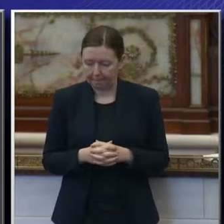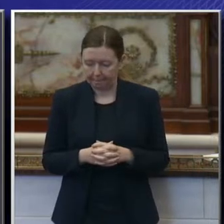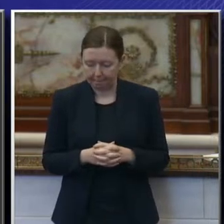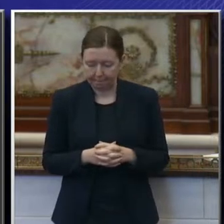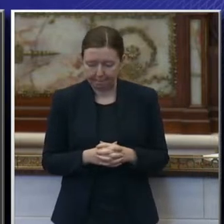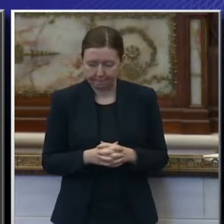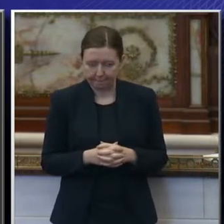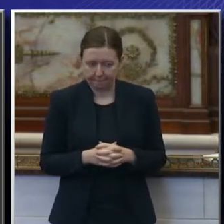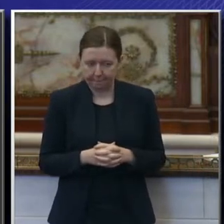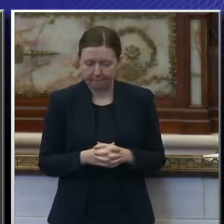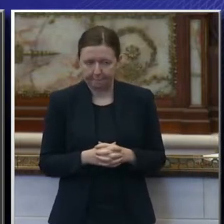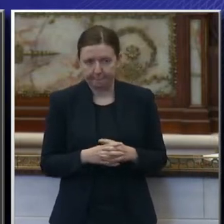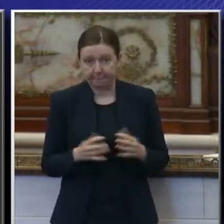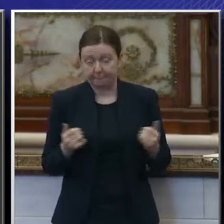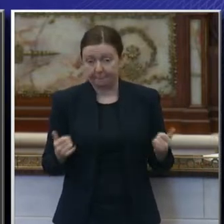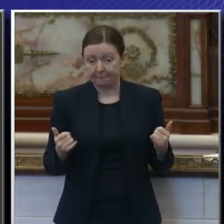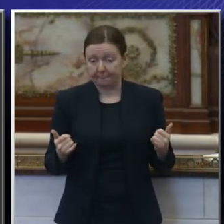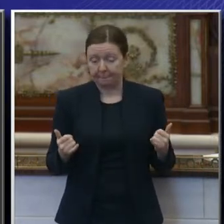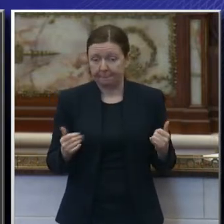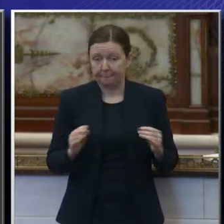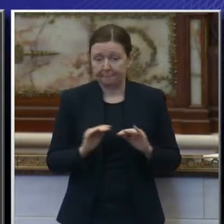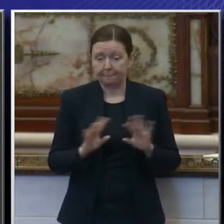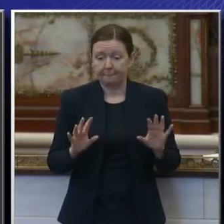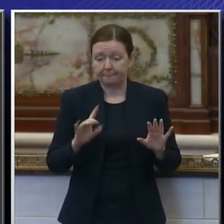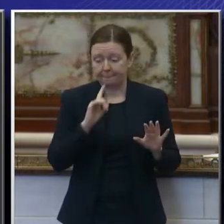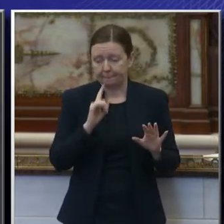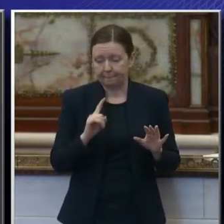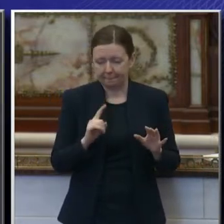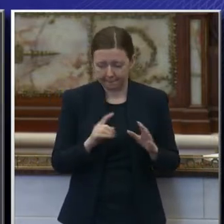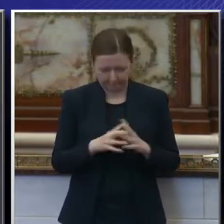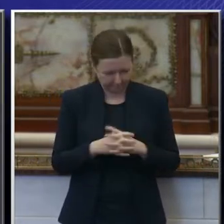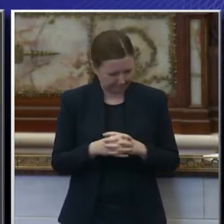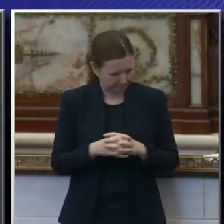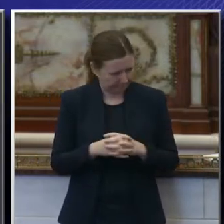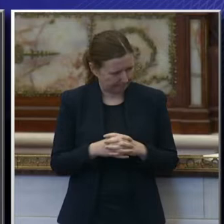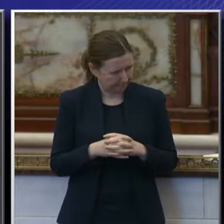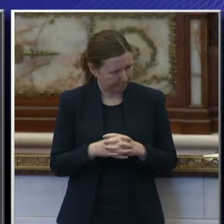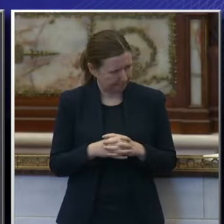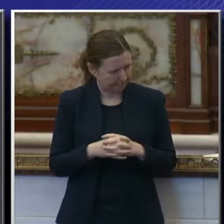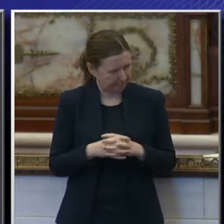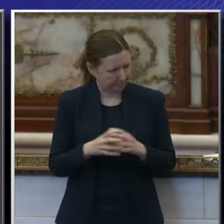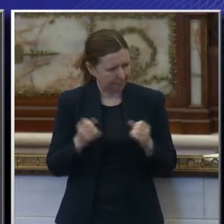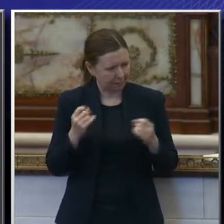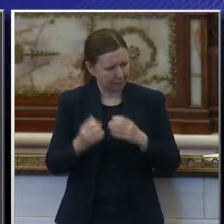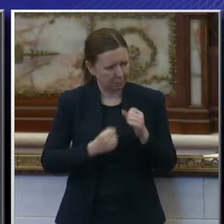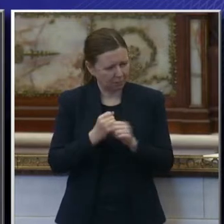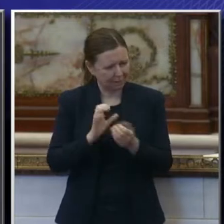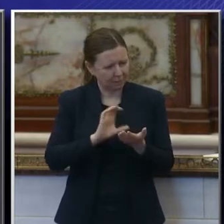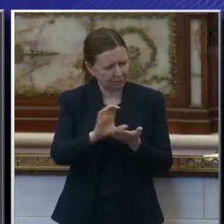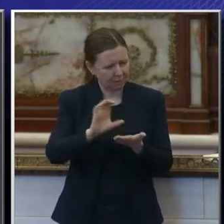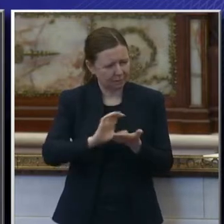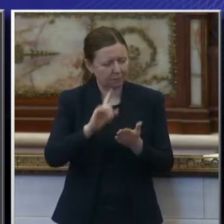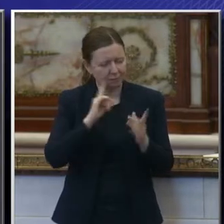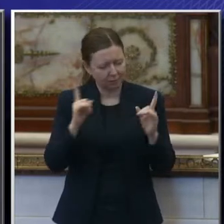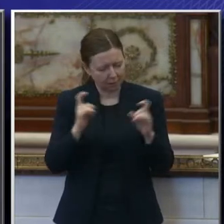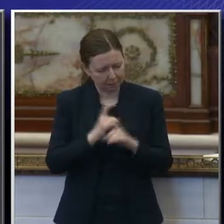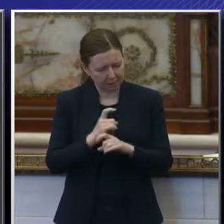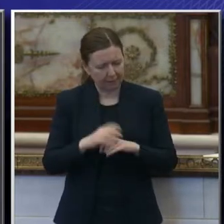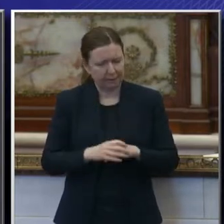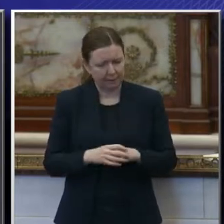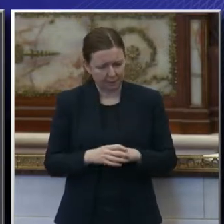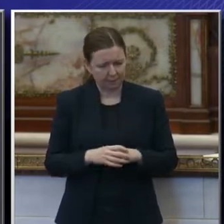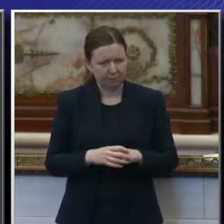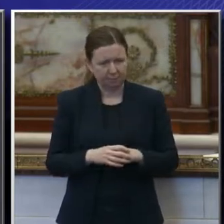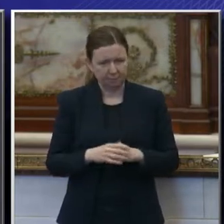So at this time, you know, obviously it's a multi-billion-dollar investment. It's very complicated as it relates